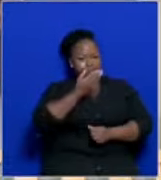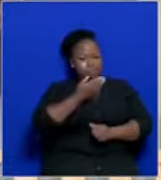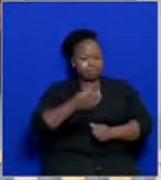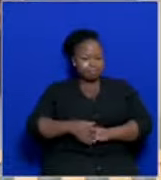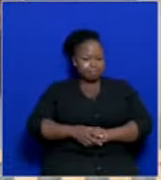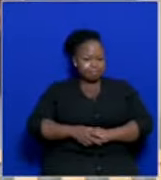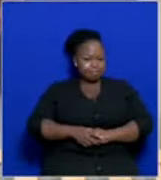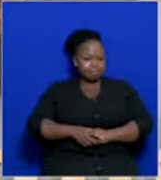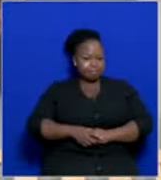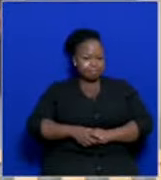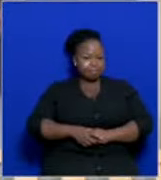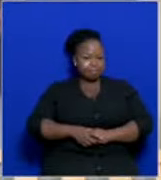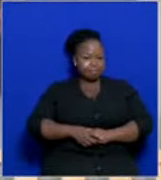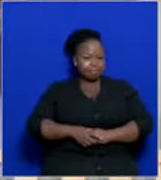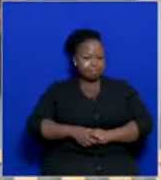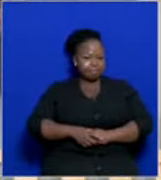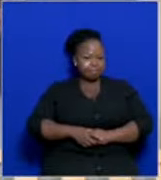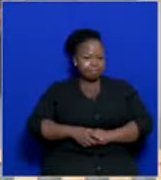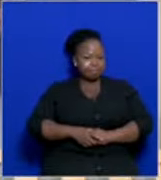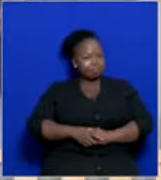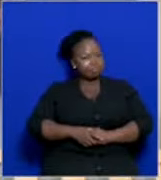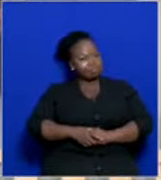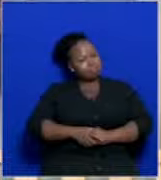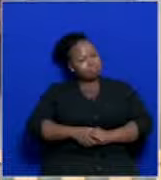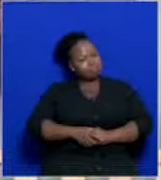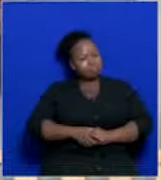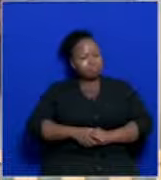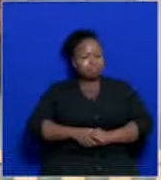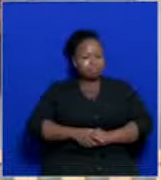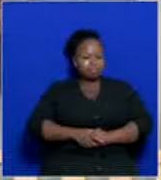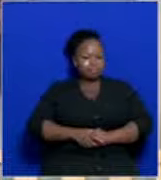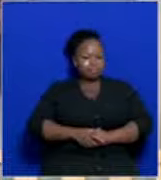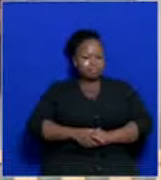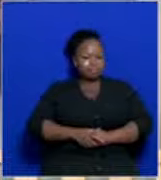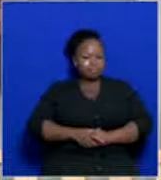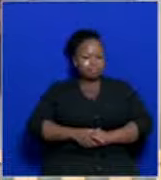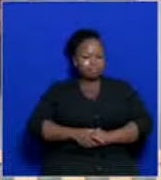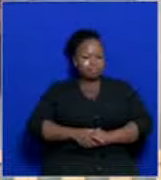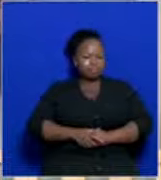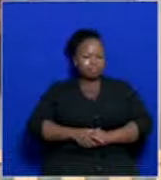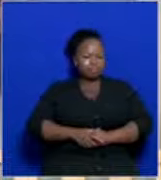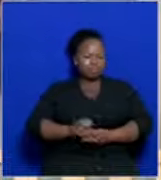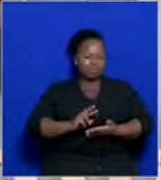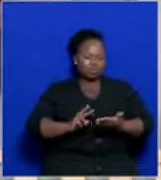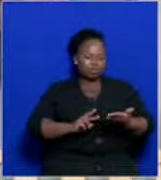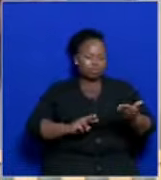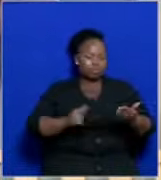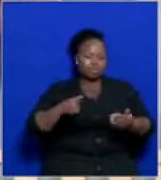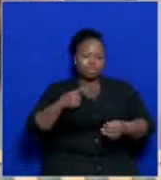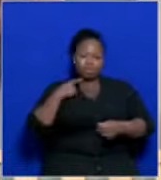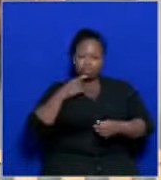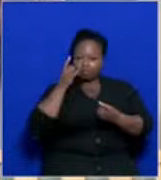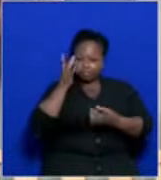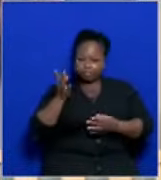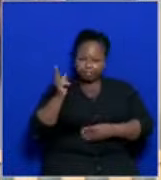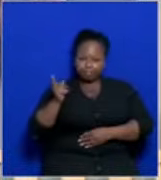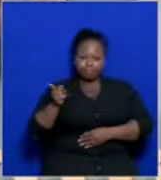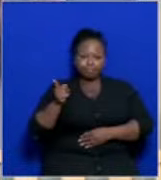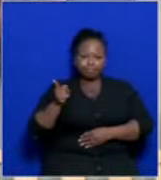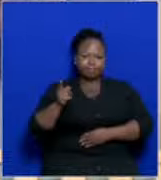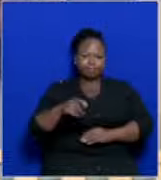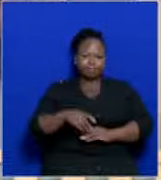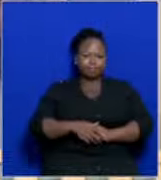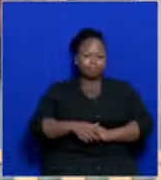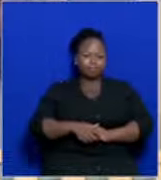And it read, I need to bring the following matters under your attention.